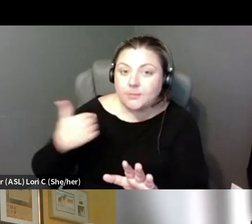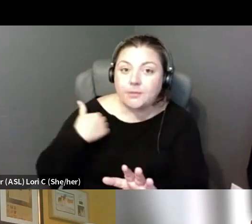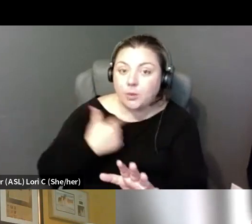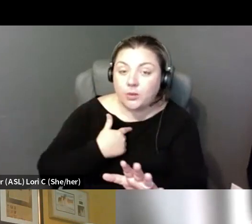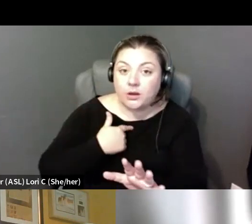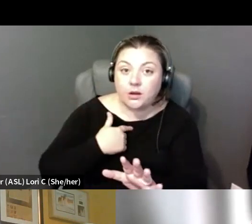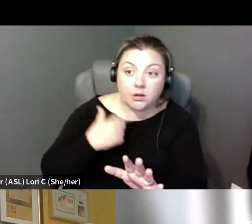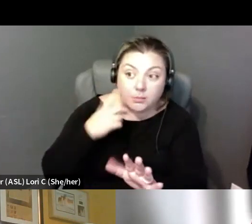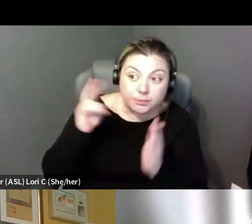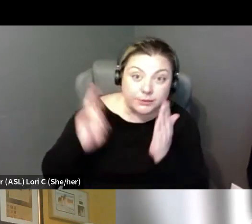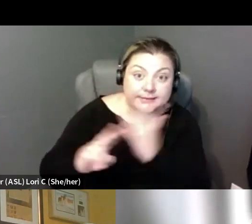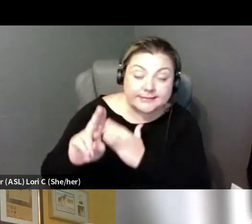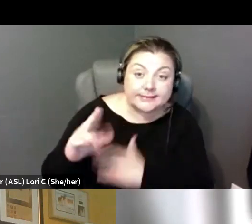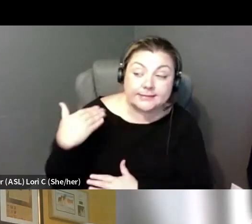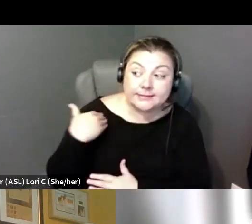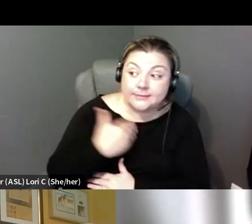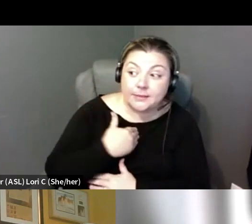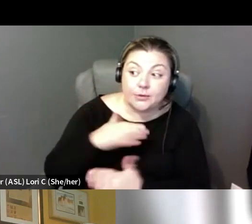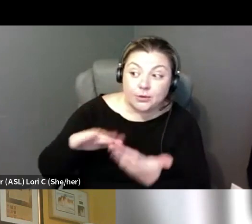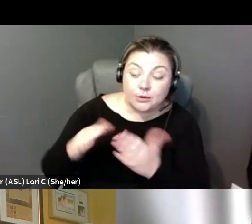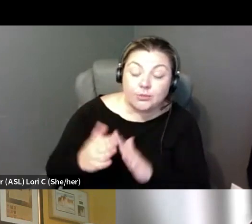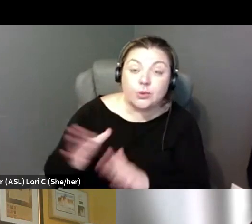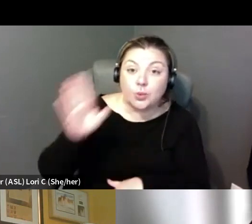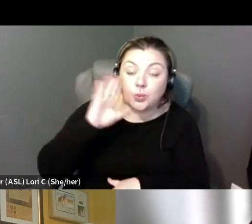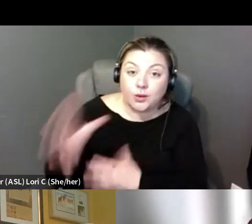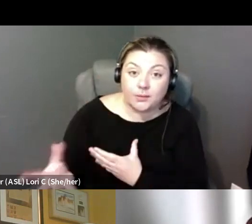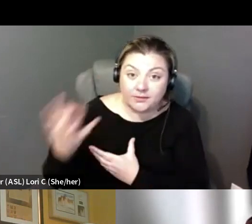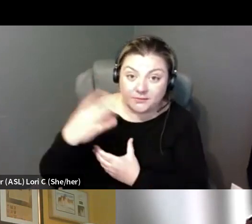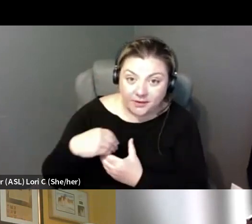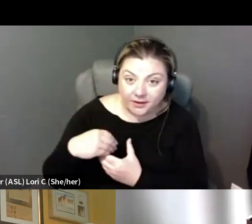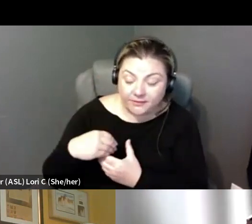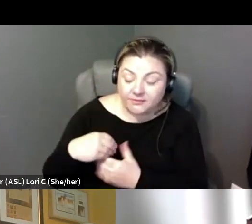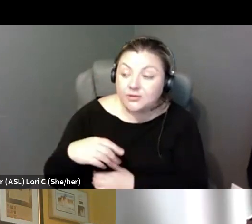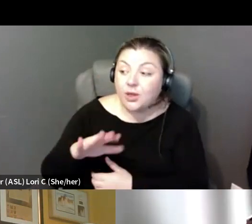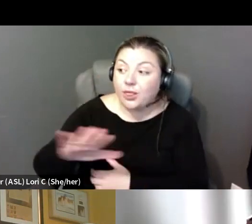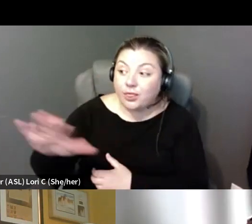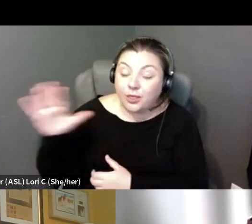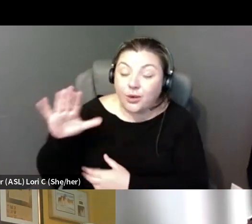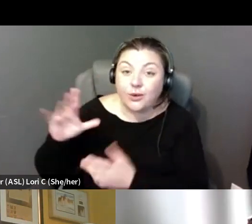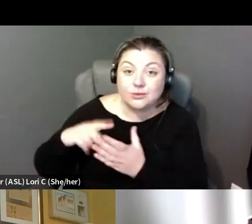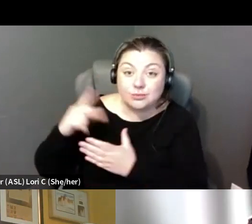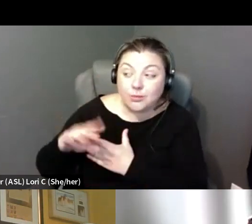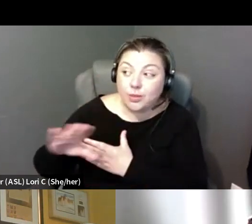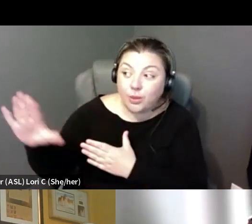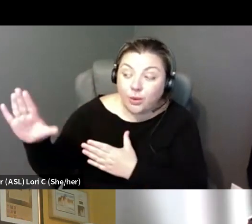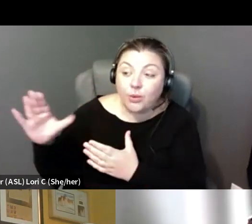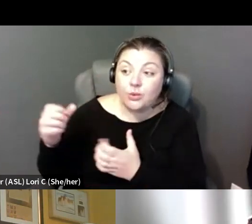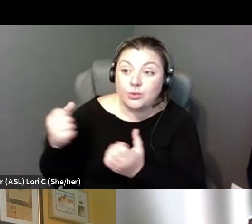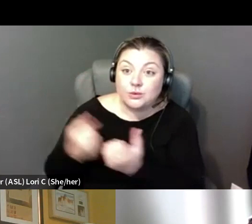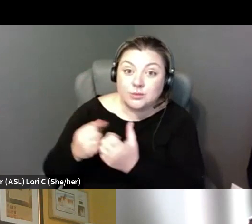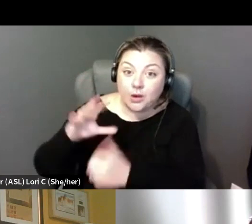well as community organizations that serve them, that's part of the funding that we receive through a